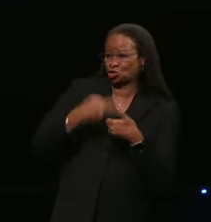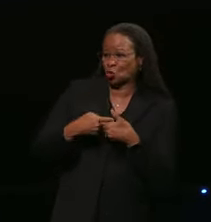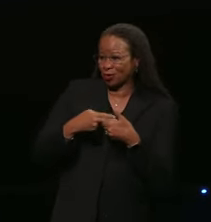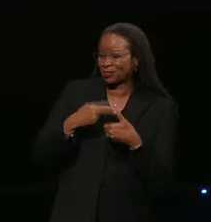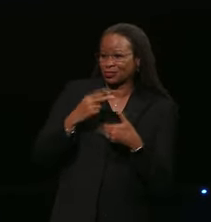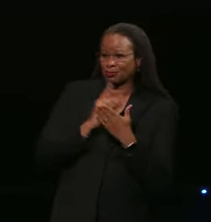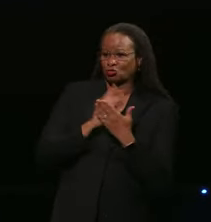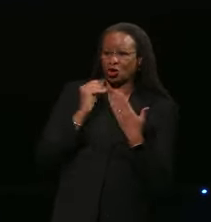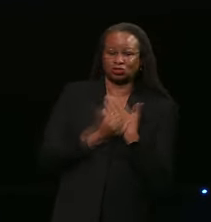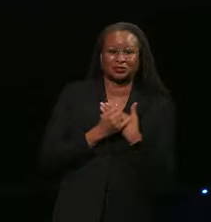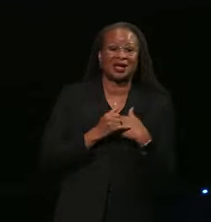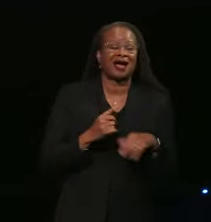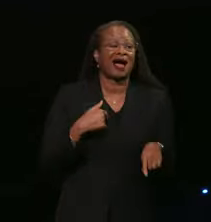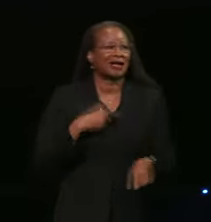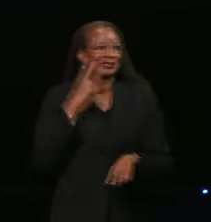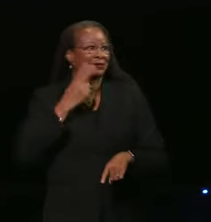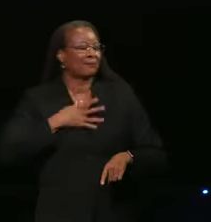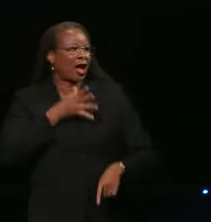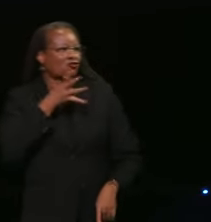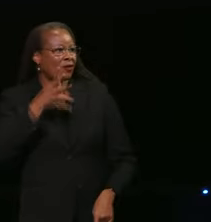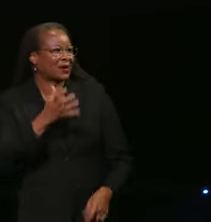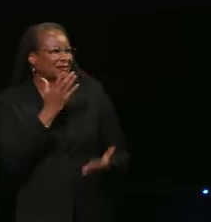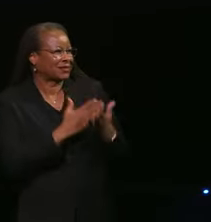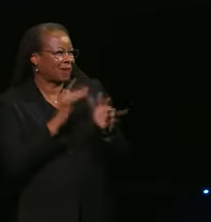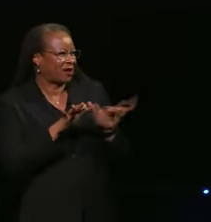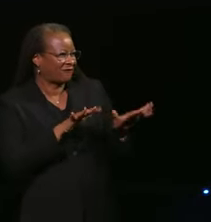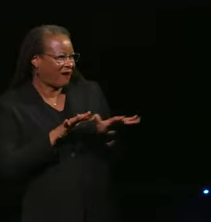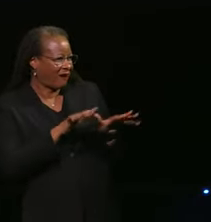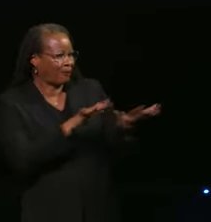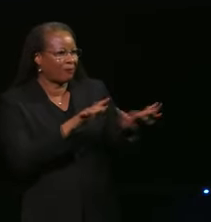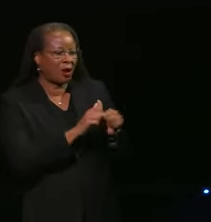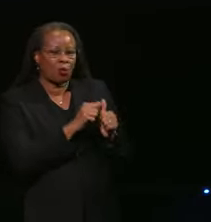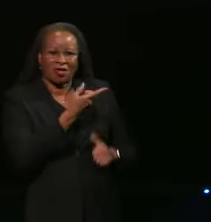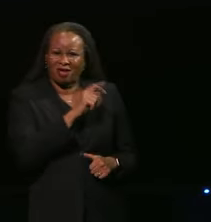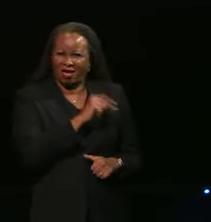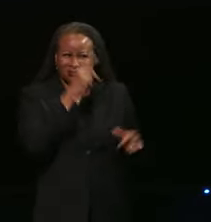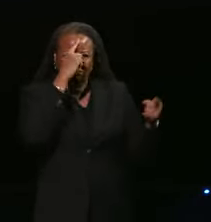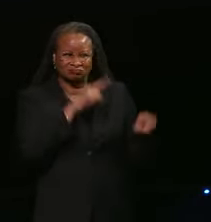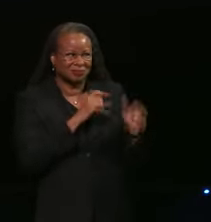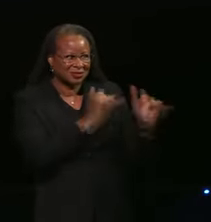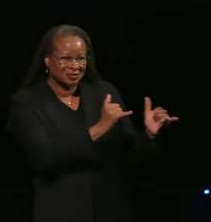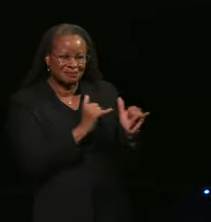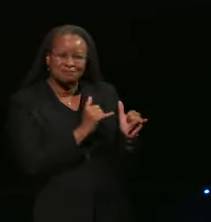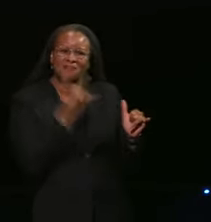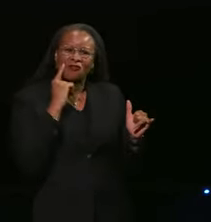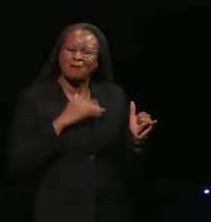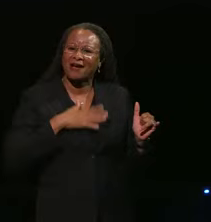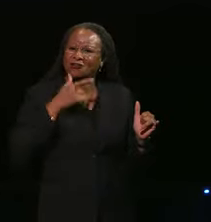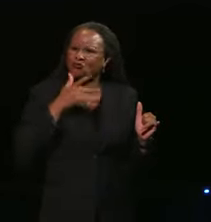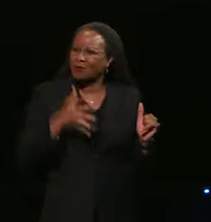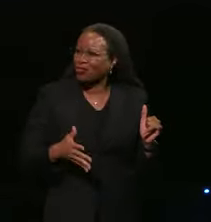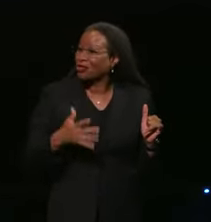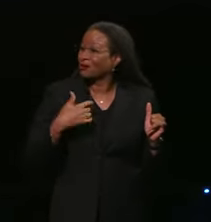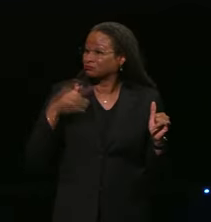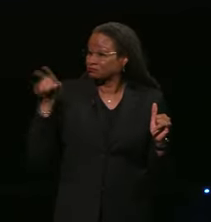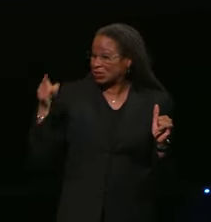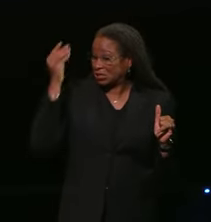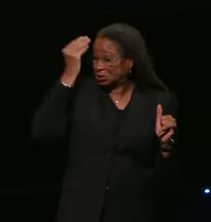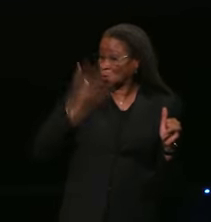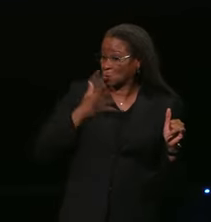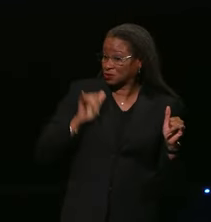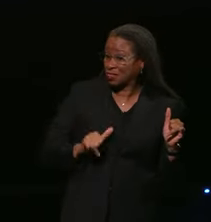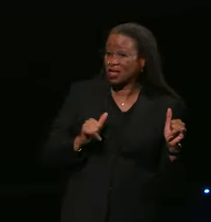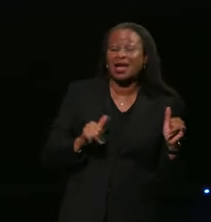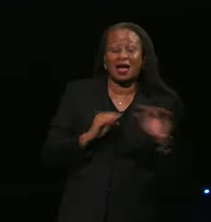grandmother. There's some kind of vibe with Helen that I really see there. And he told us there that, and obviously